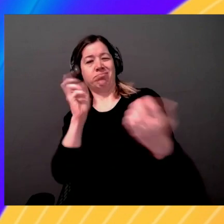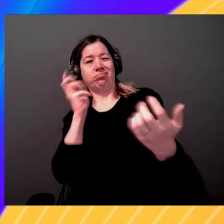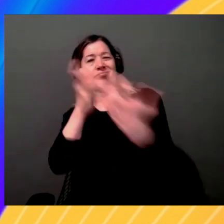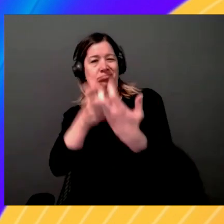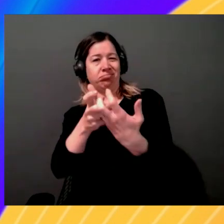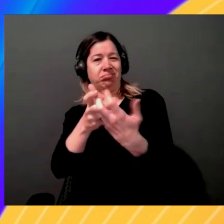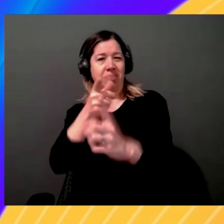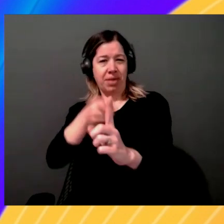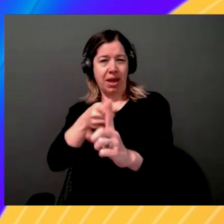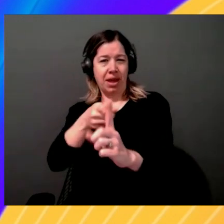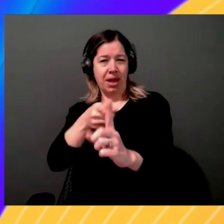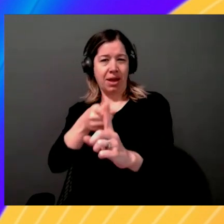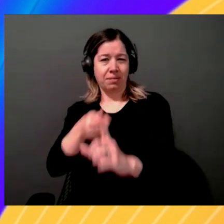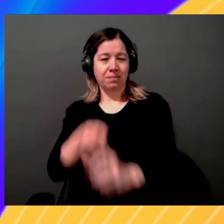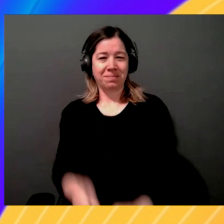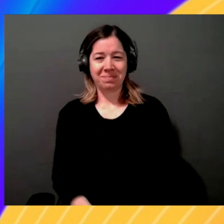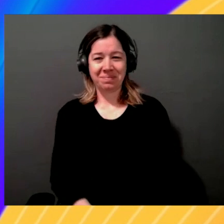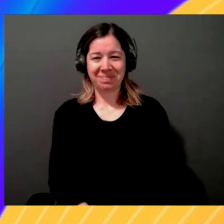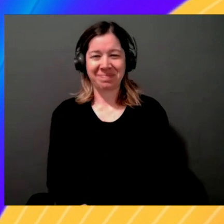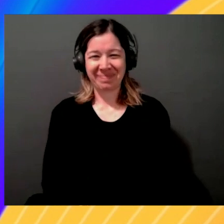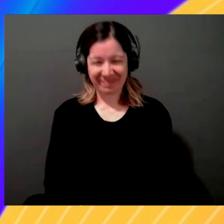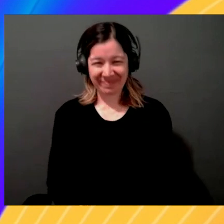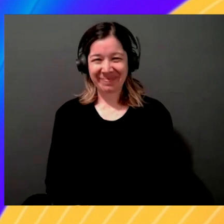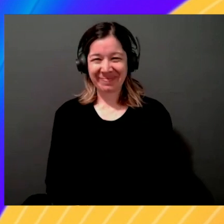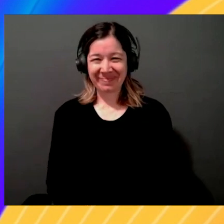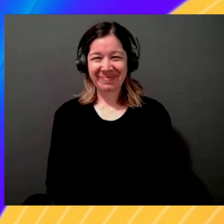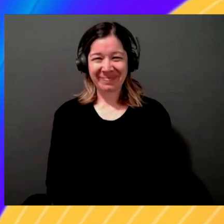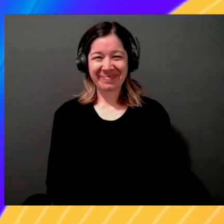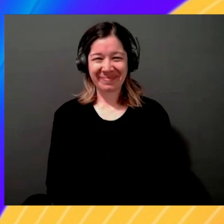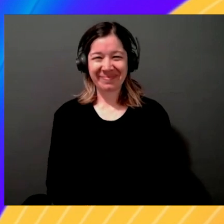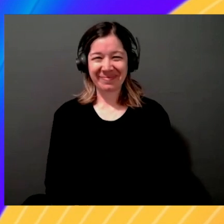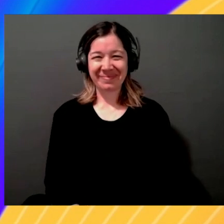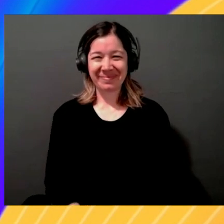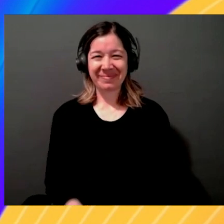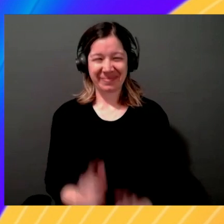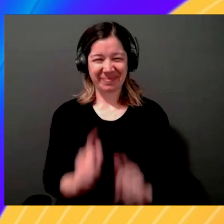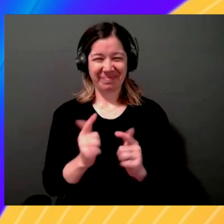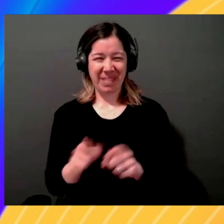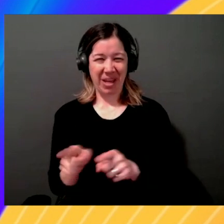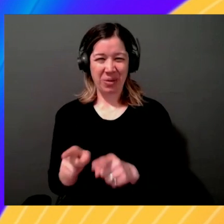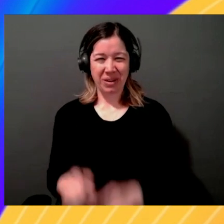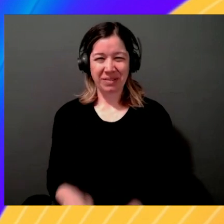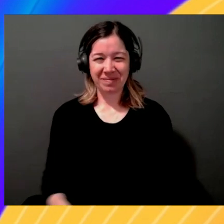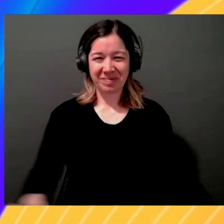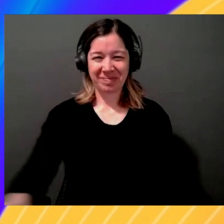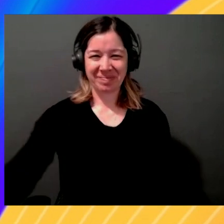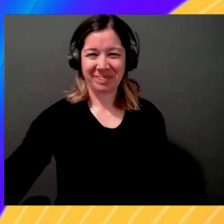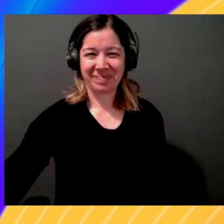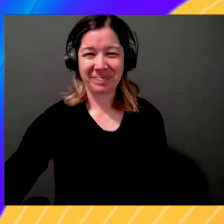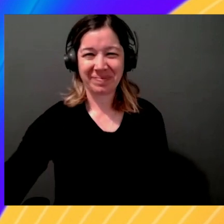started out with Personalize, we were focused specifically on teachers, right? And